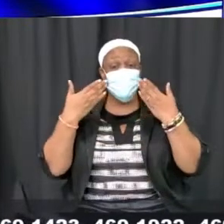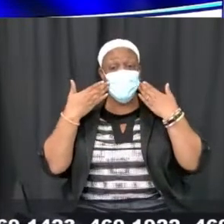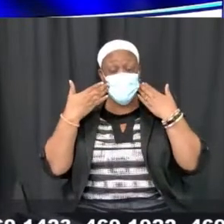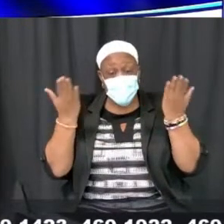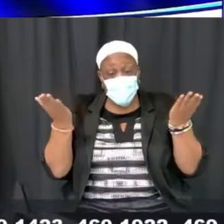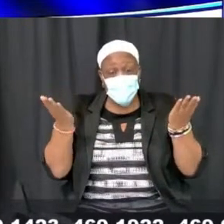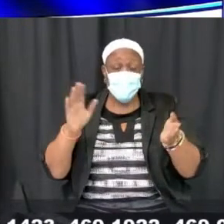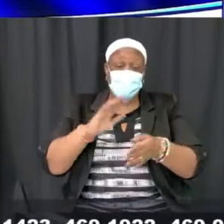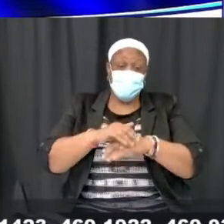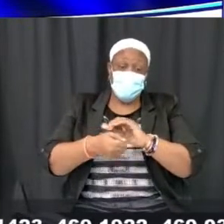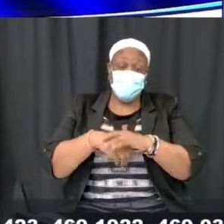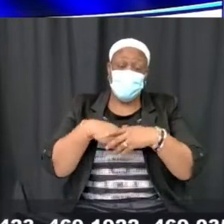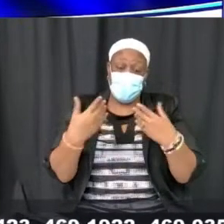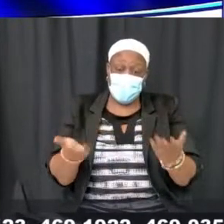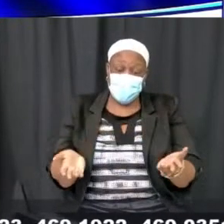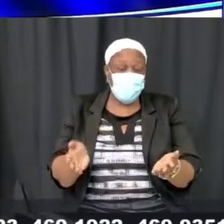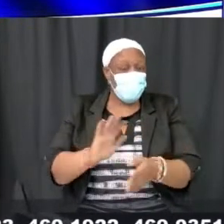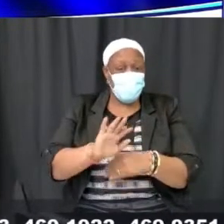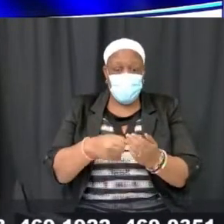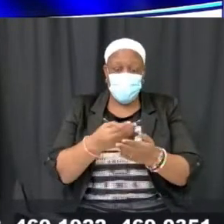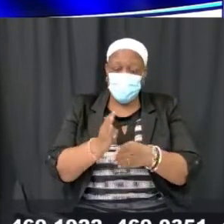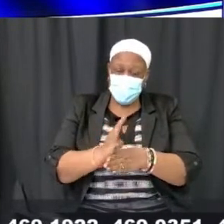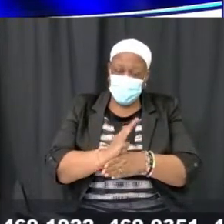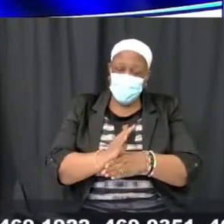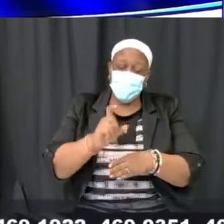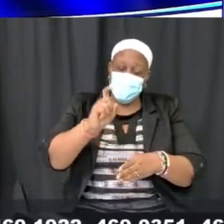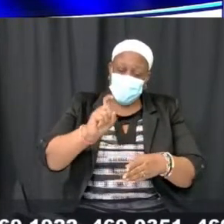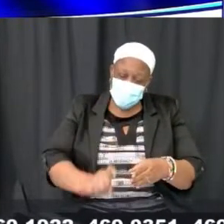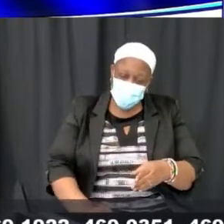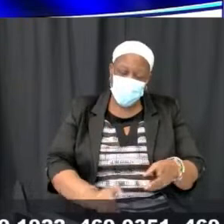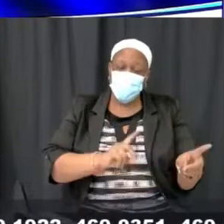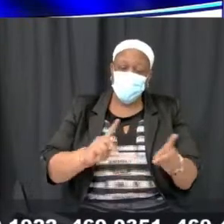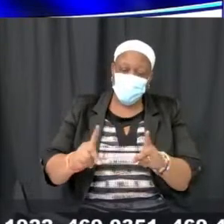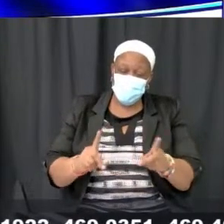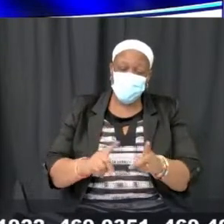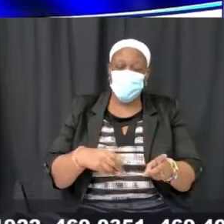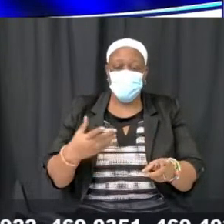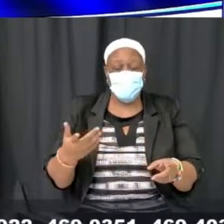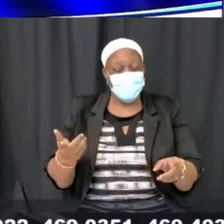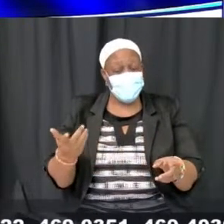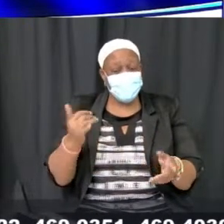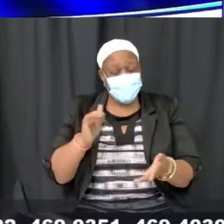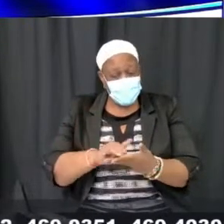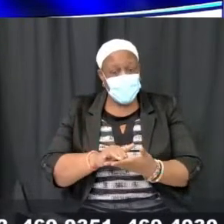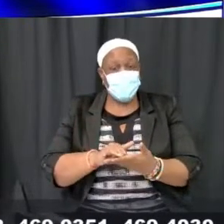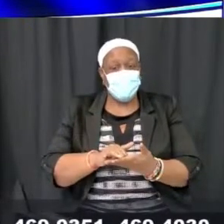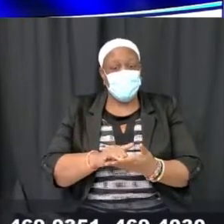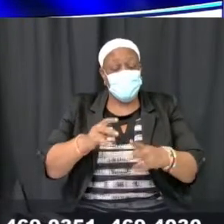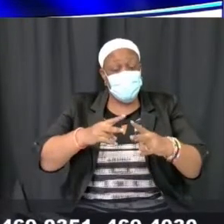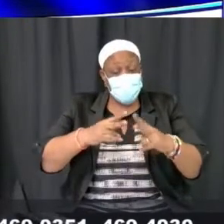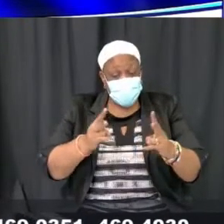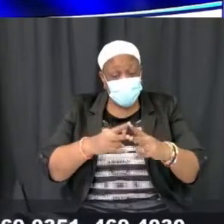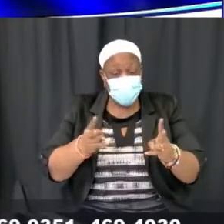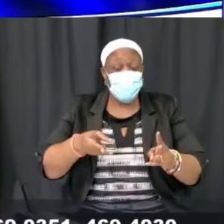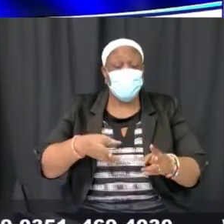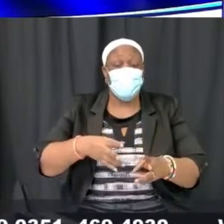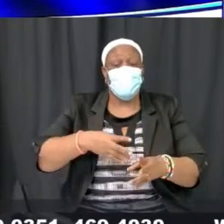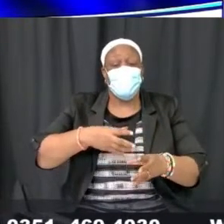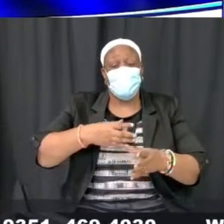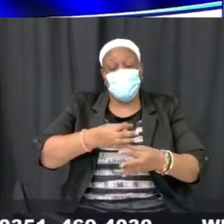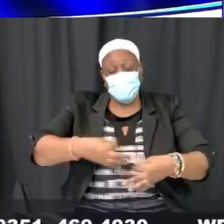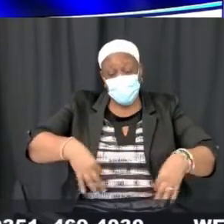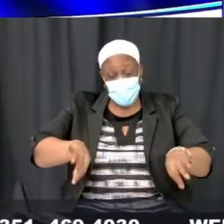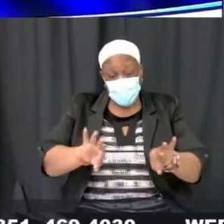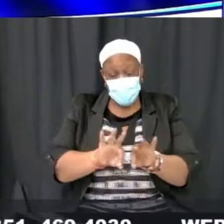considered in the same vein as your operations blueprint and your business continuity plan.